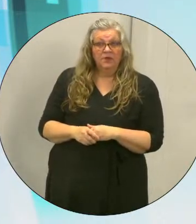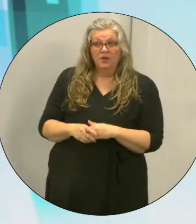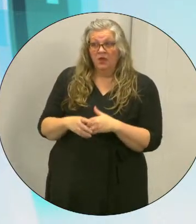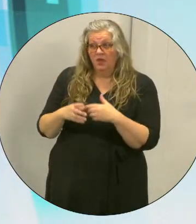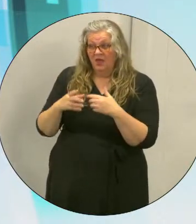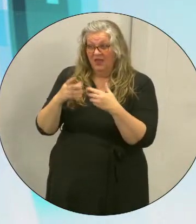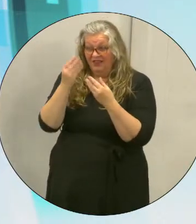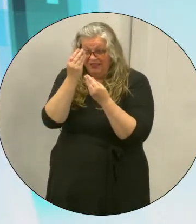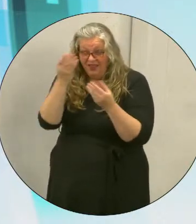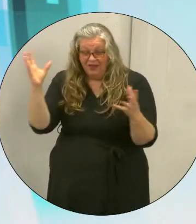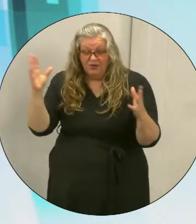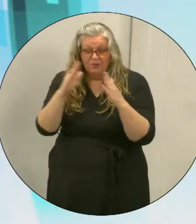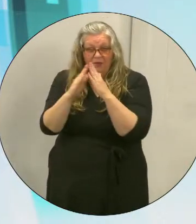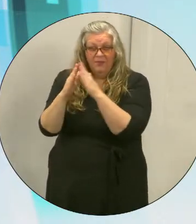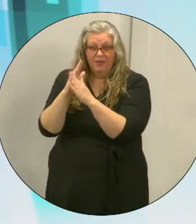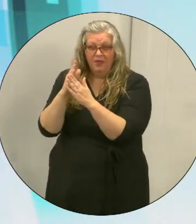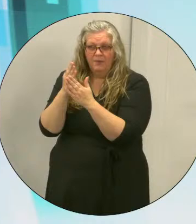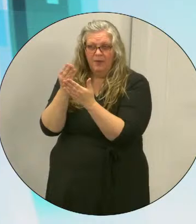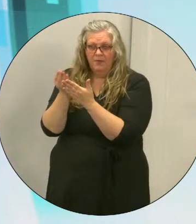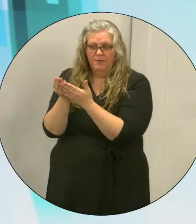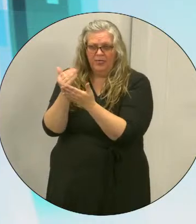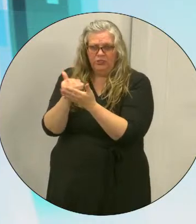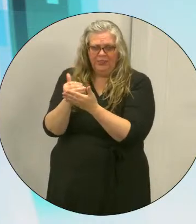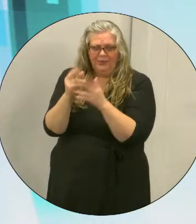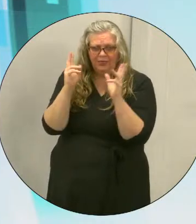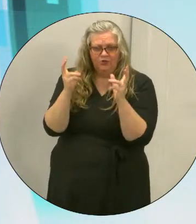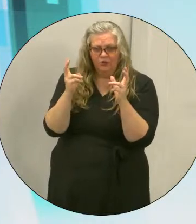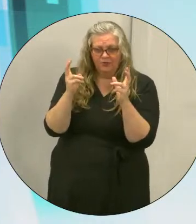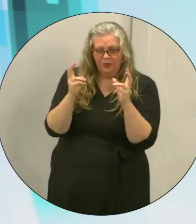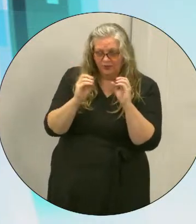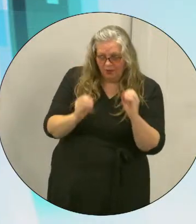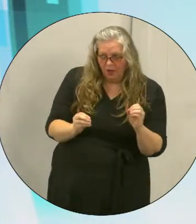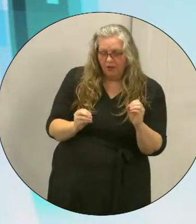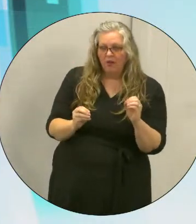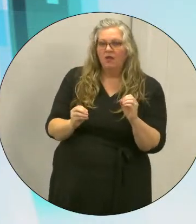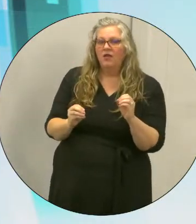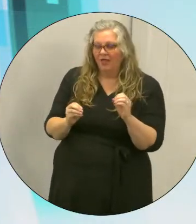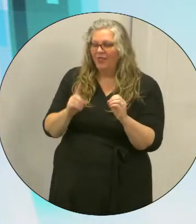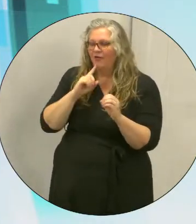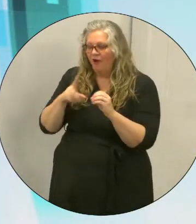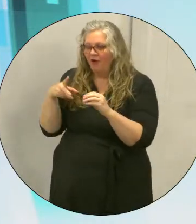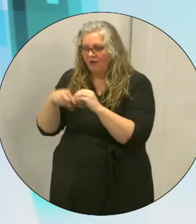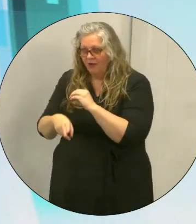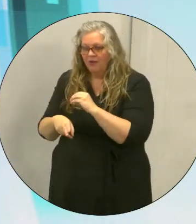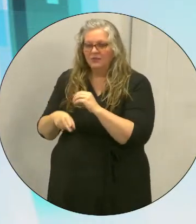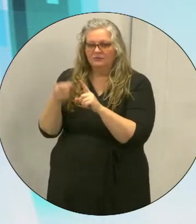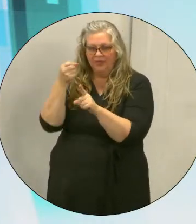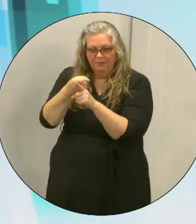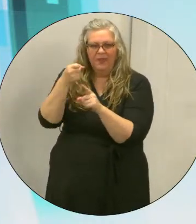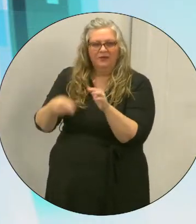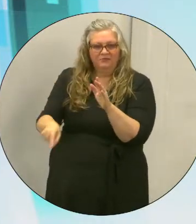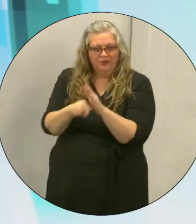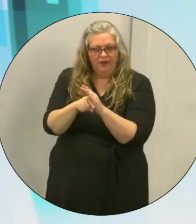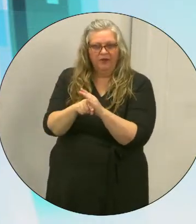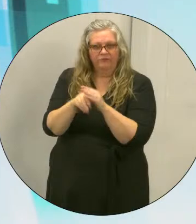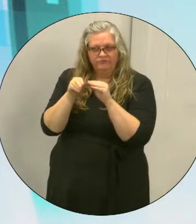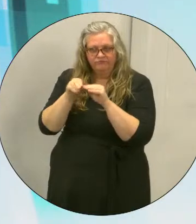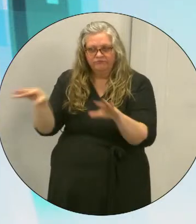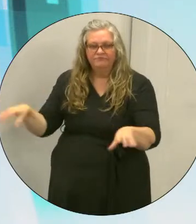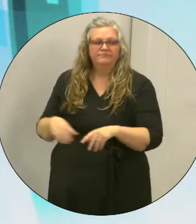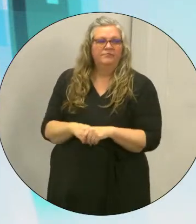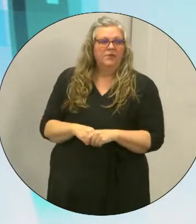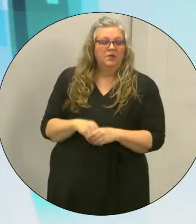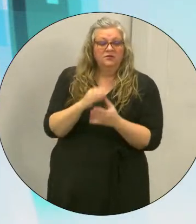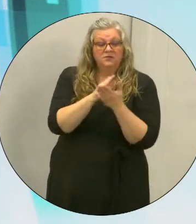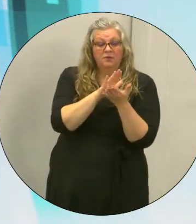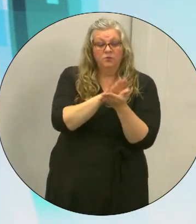public about there being no budget issues, there are huge budget cuts, and they are negatively impacting students, teachers, and learning, including my own students. Some schools have